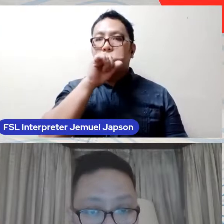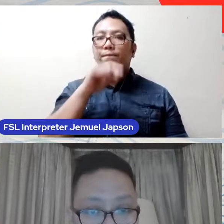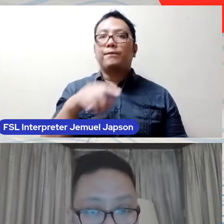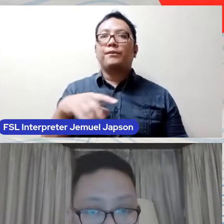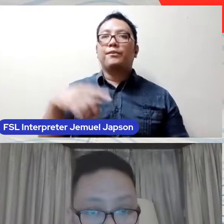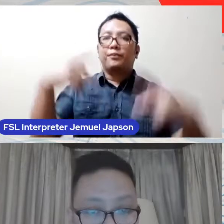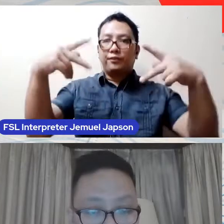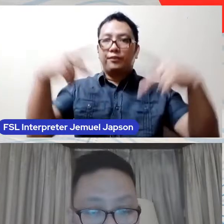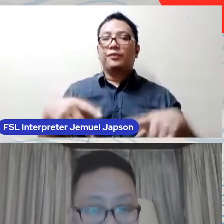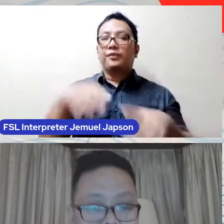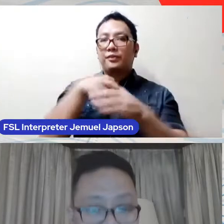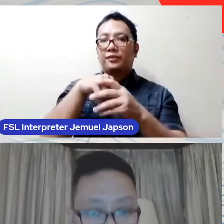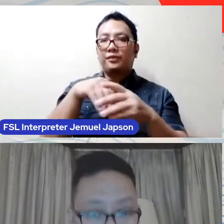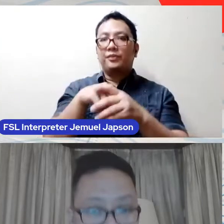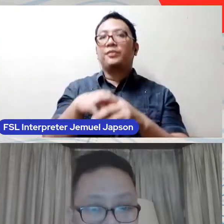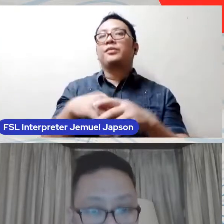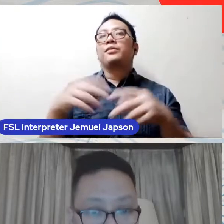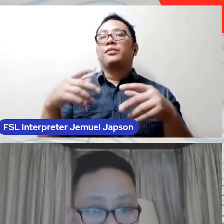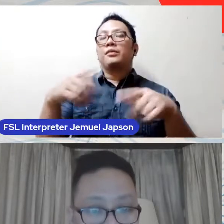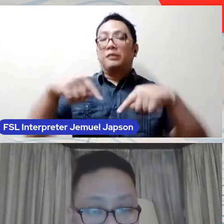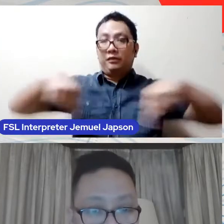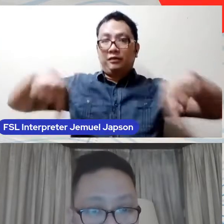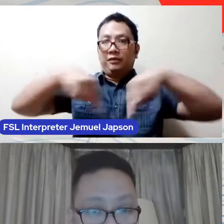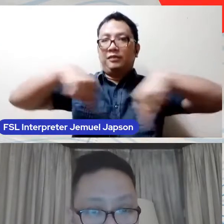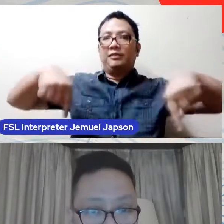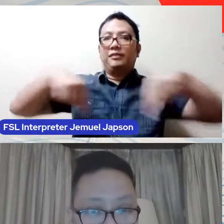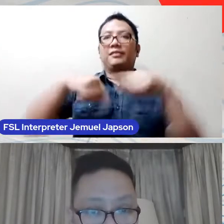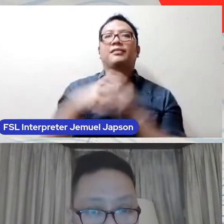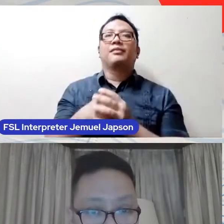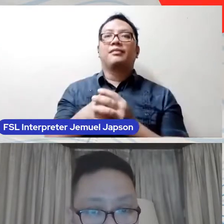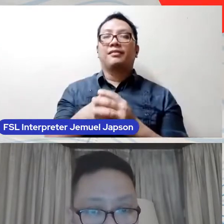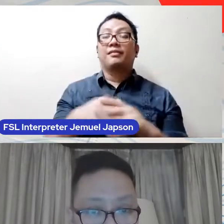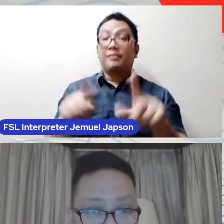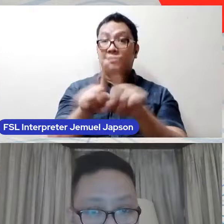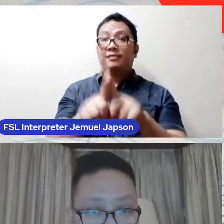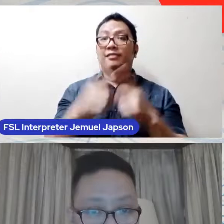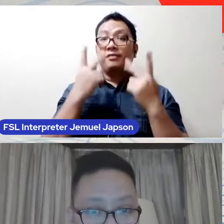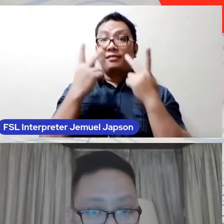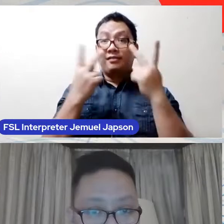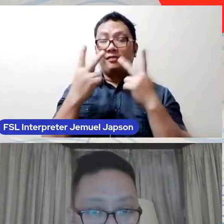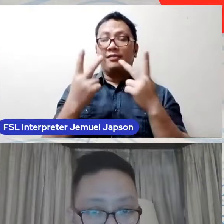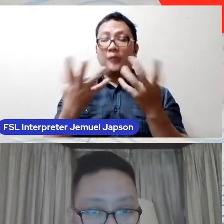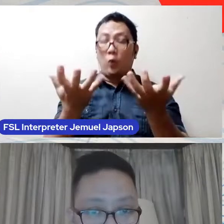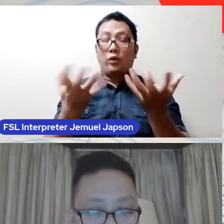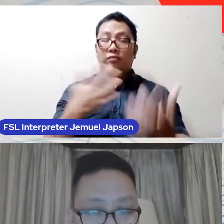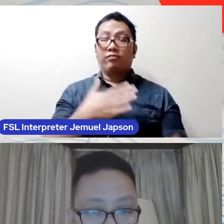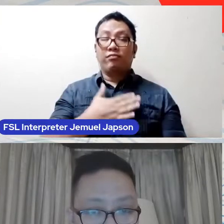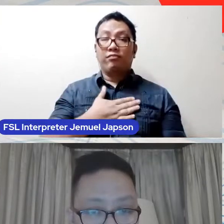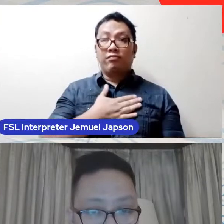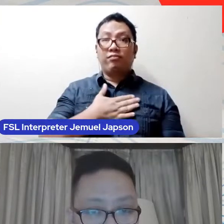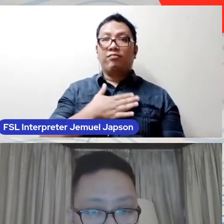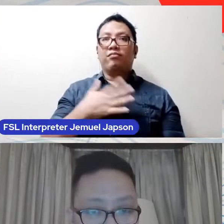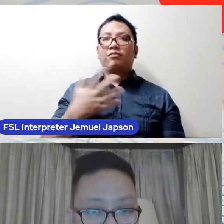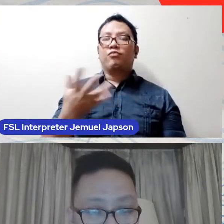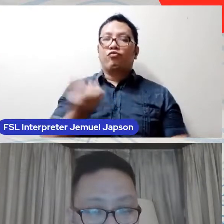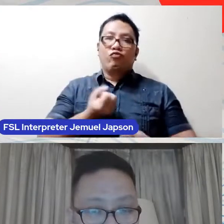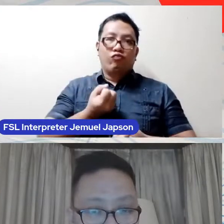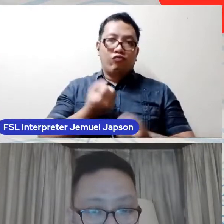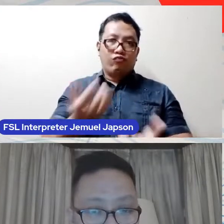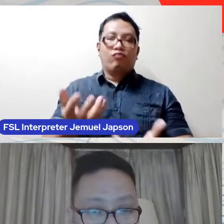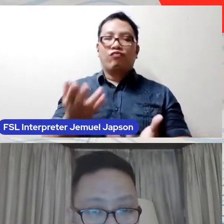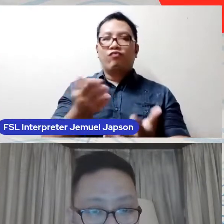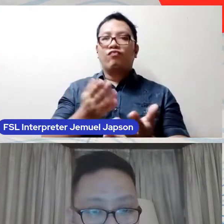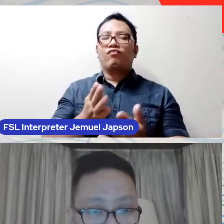on Facebook, which you can see below. And also, we would like, on behalf of Lente, I would like to express our